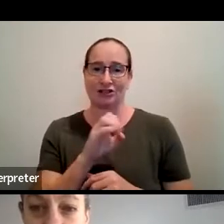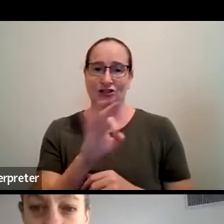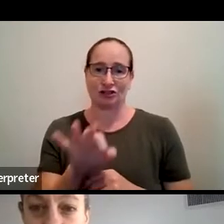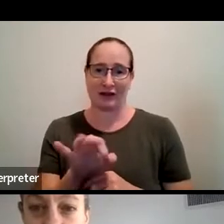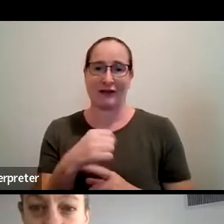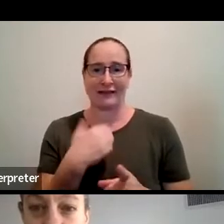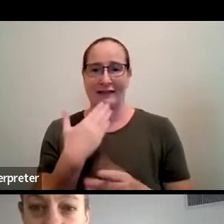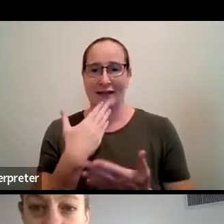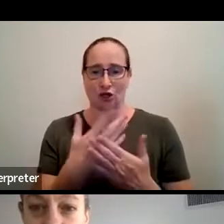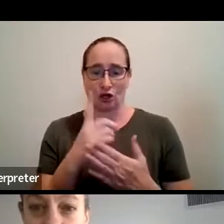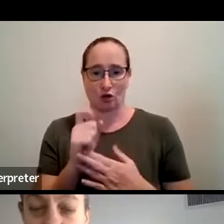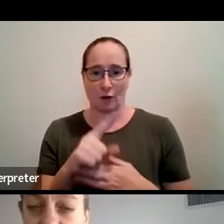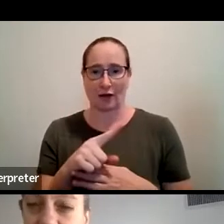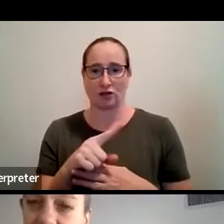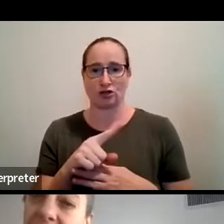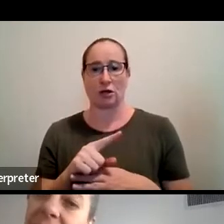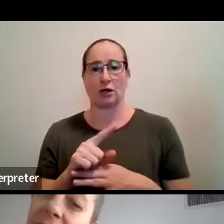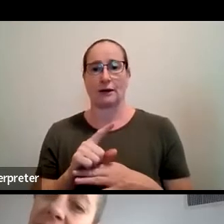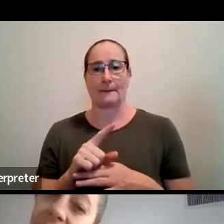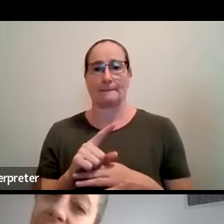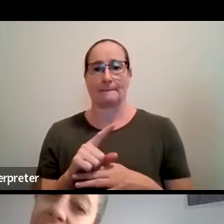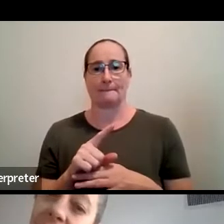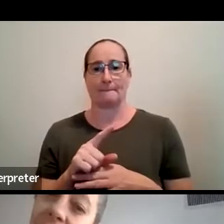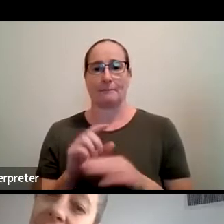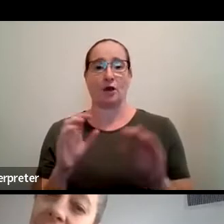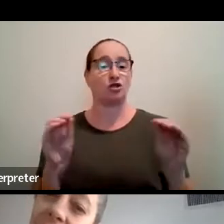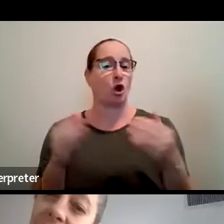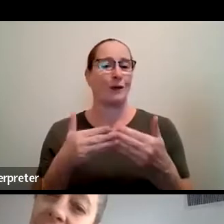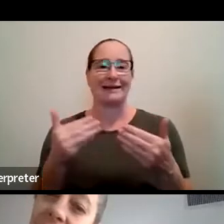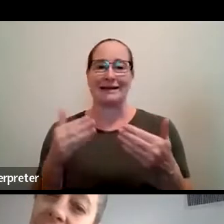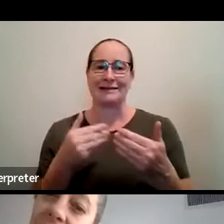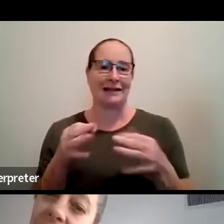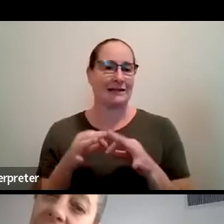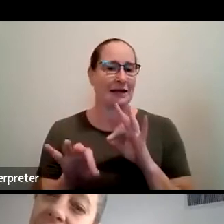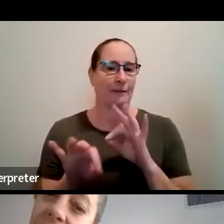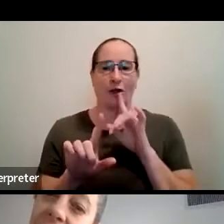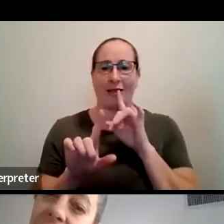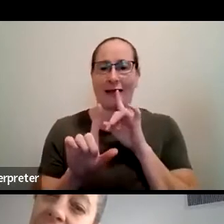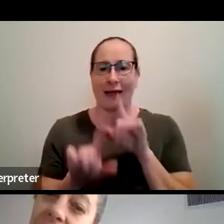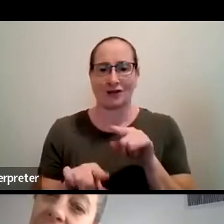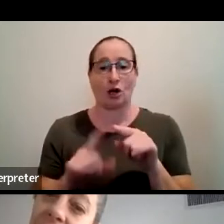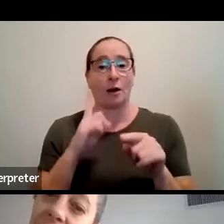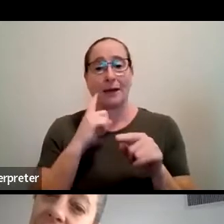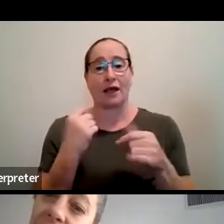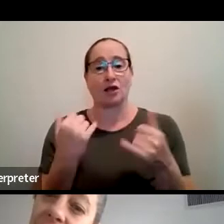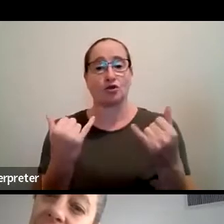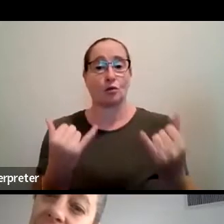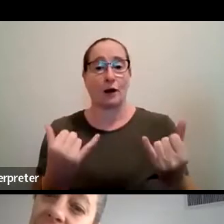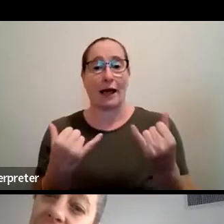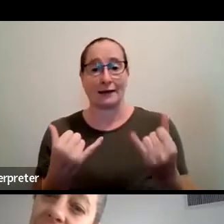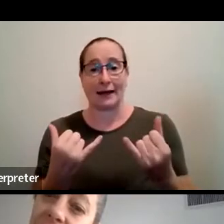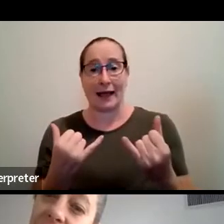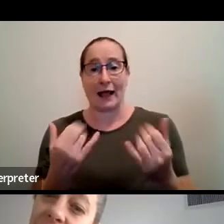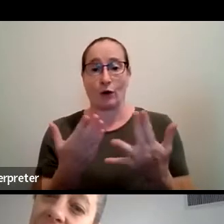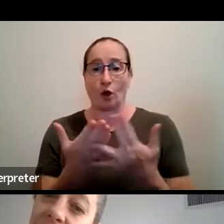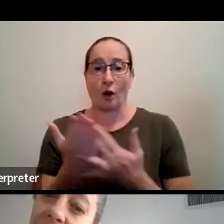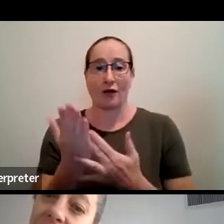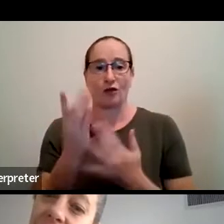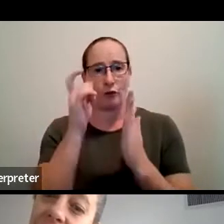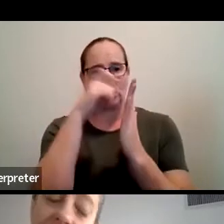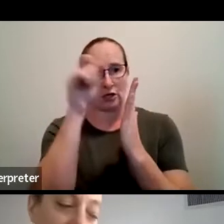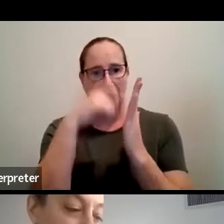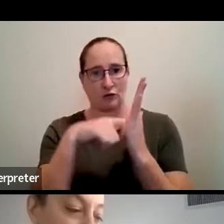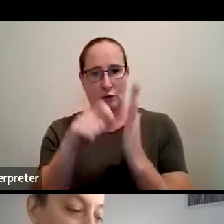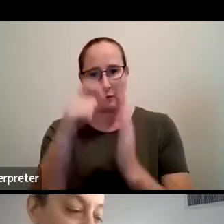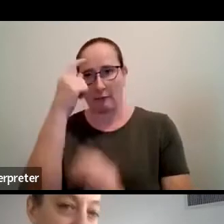it's a great question with no easy or simple answer, because even right now, when I'm going through the checklist in my